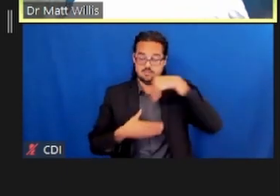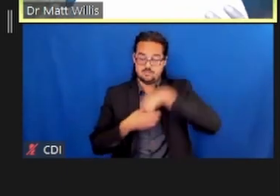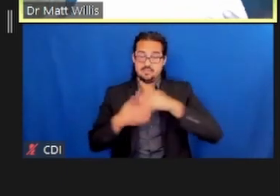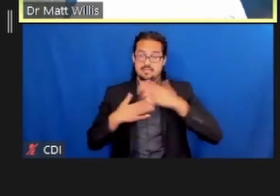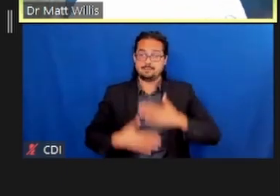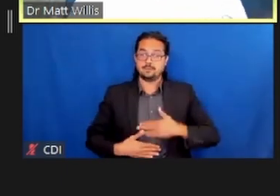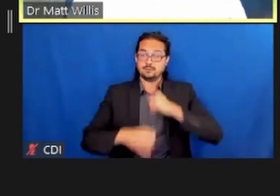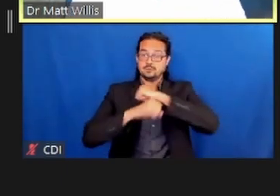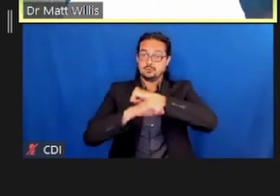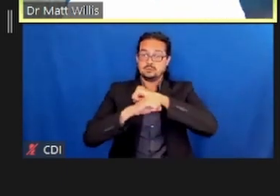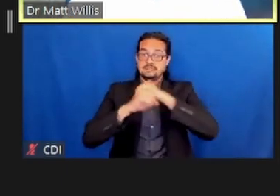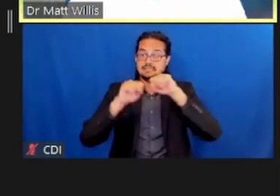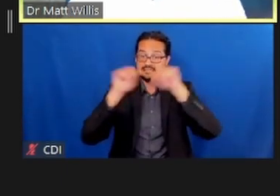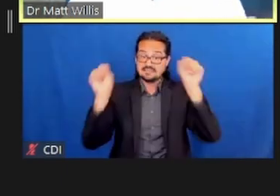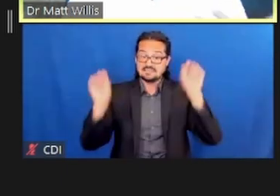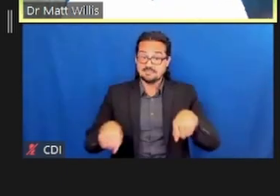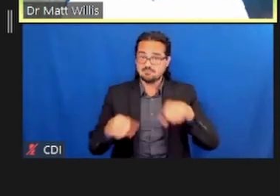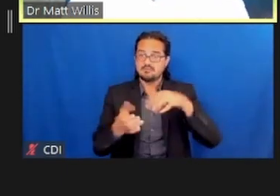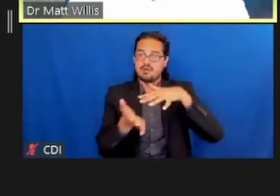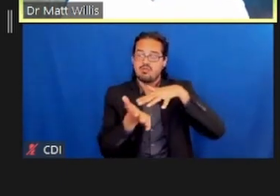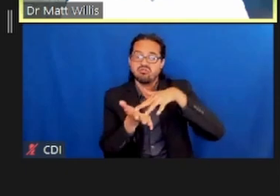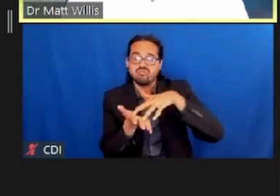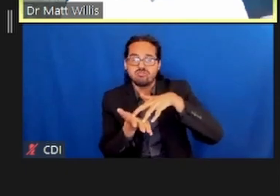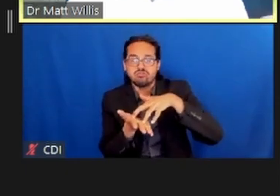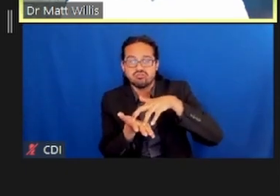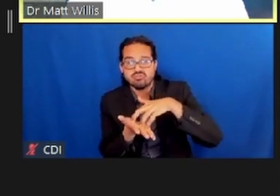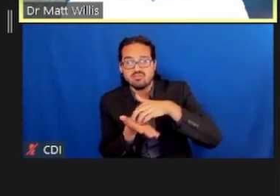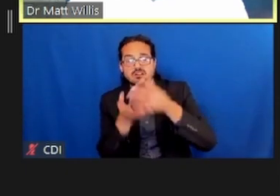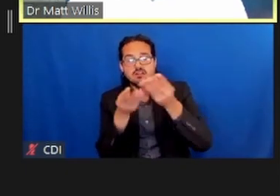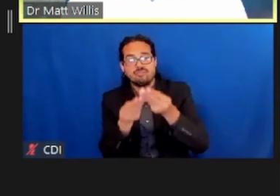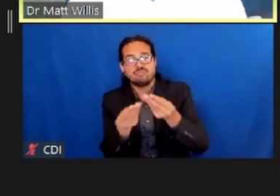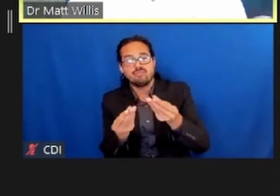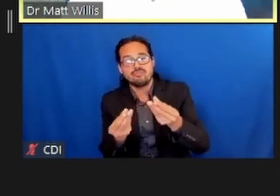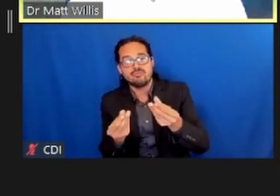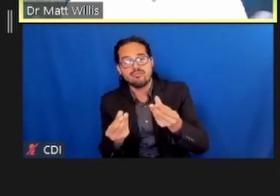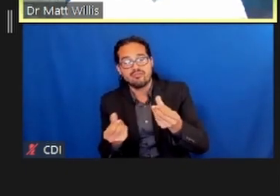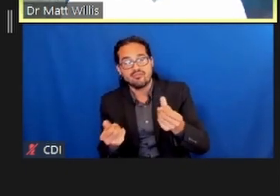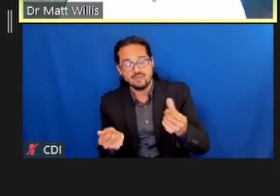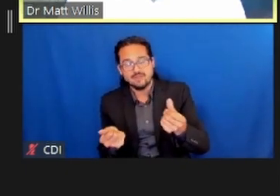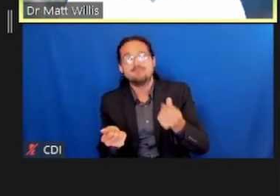susceptible again to COVID-19 infection, we might need to have a repeated dose of an